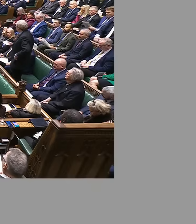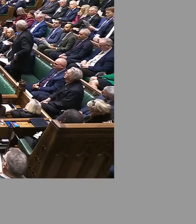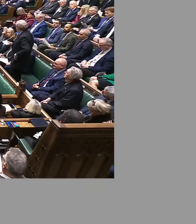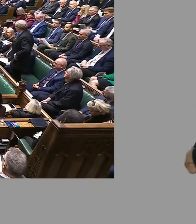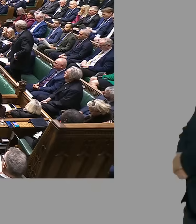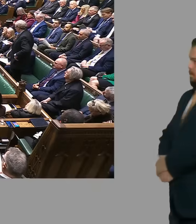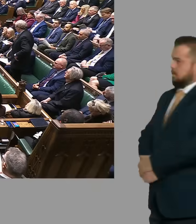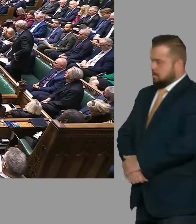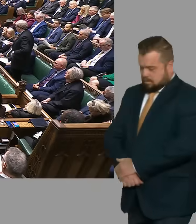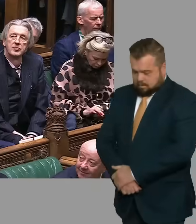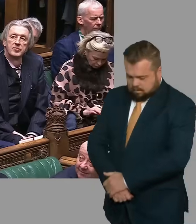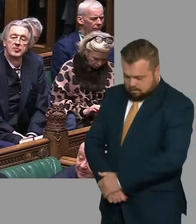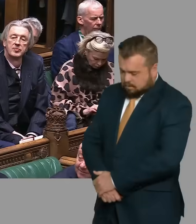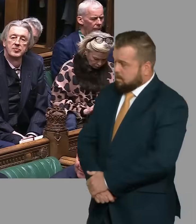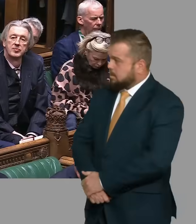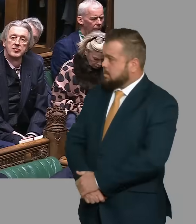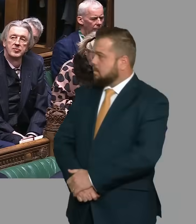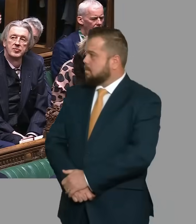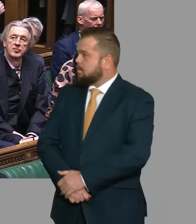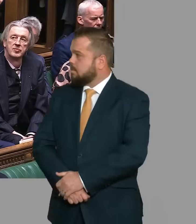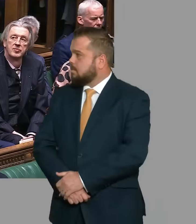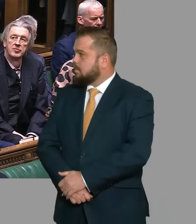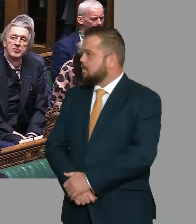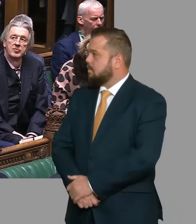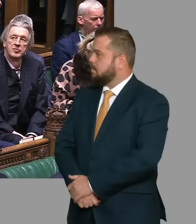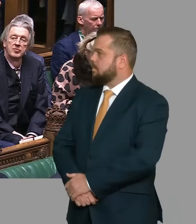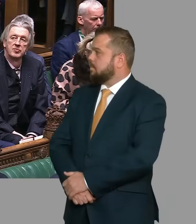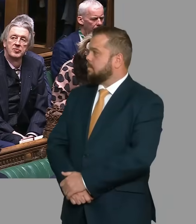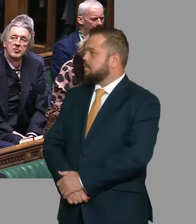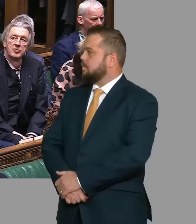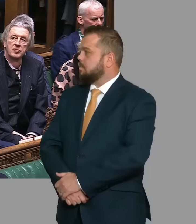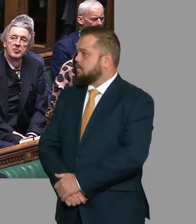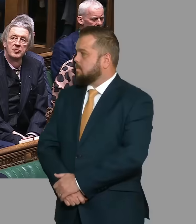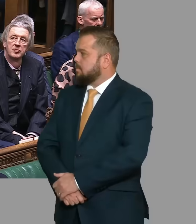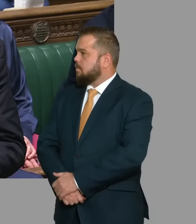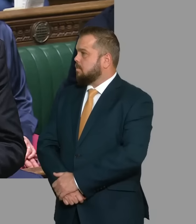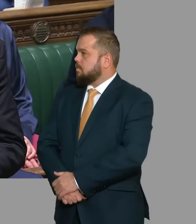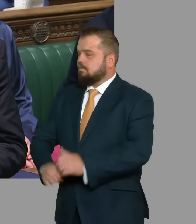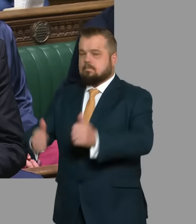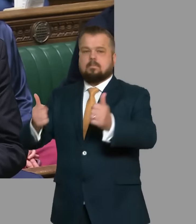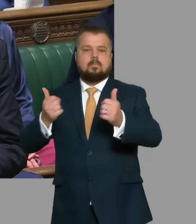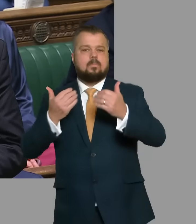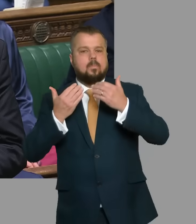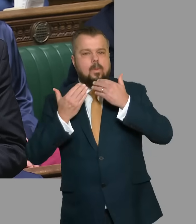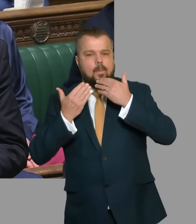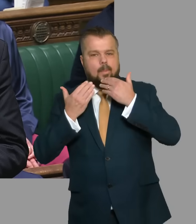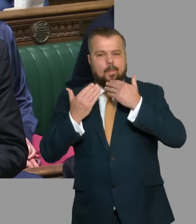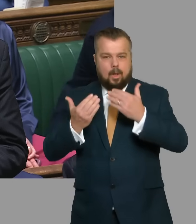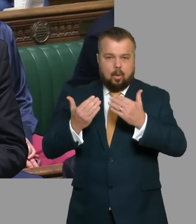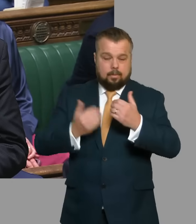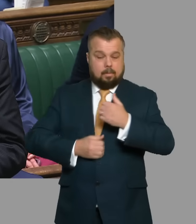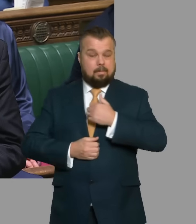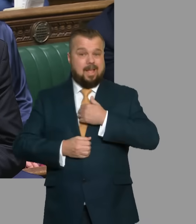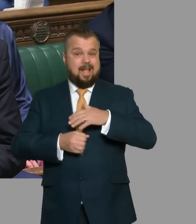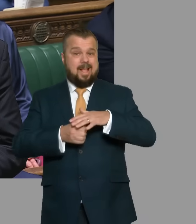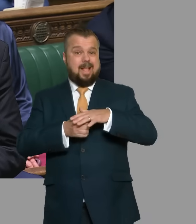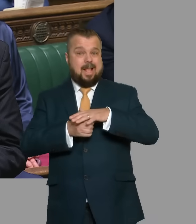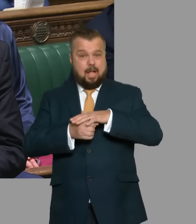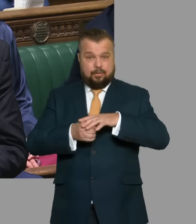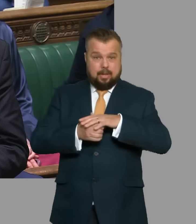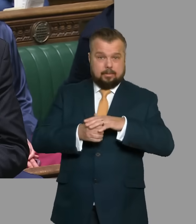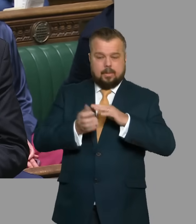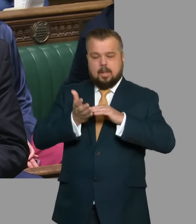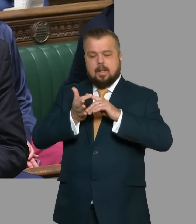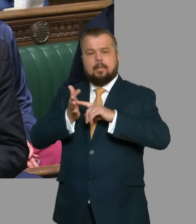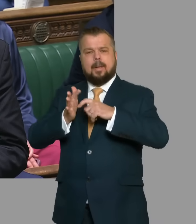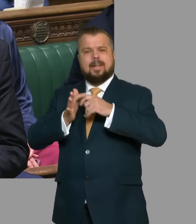of Melksham and Devizes does not have a minor injuries unit, leaving many to travel far afield to Bath or Swindon to